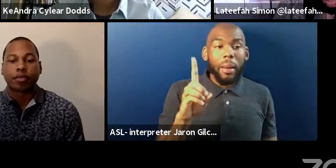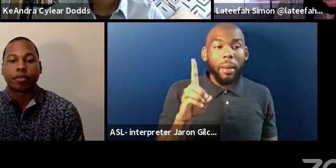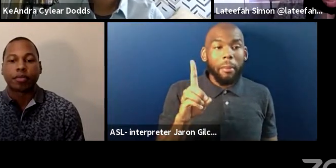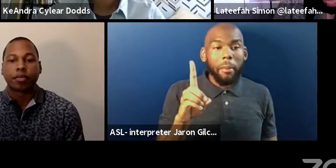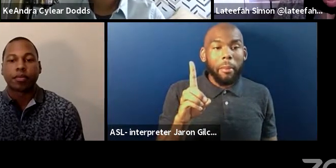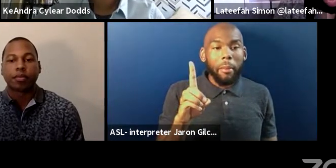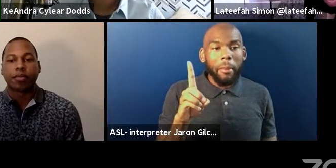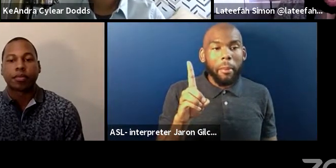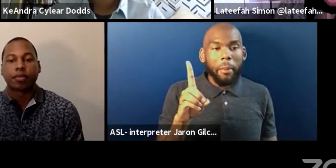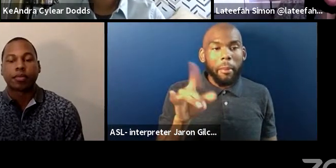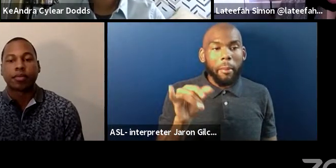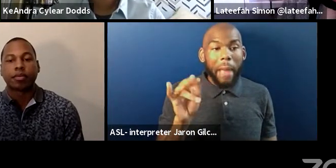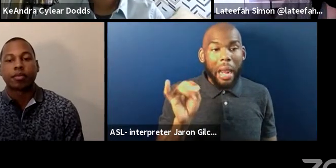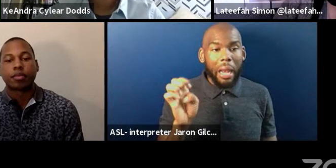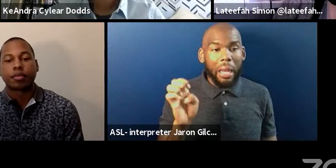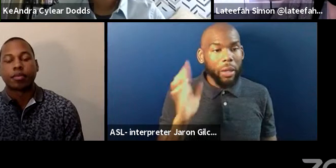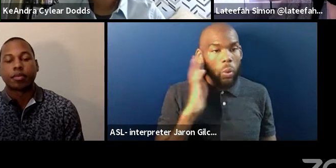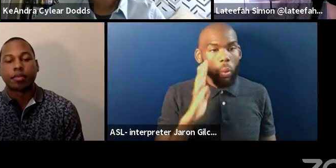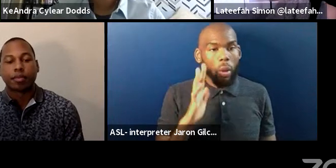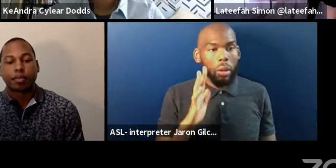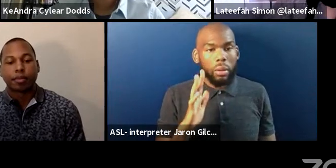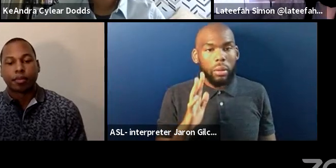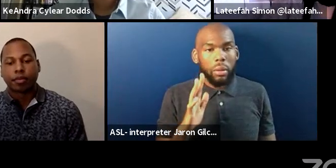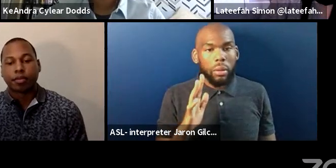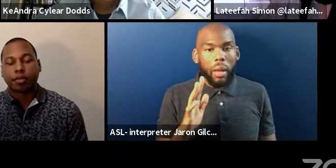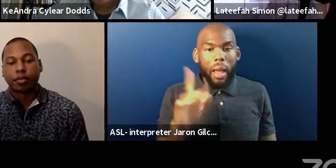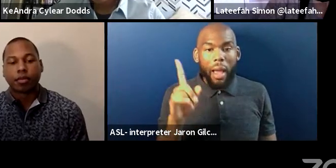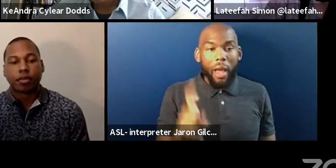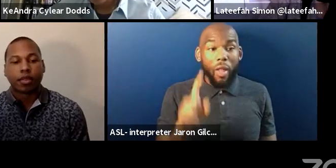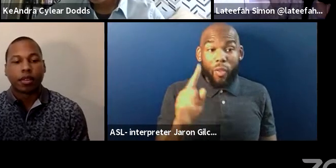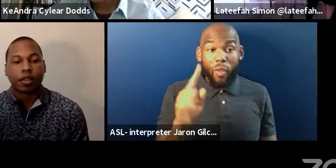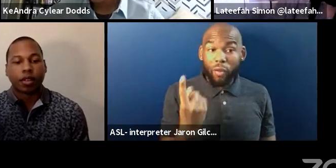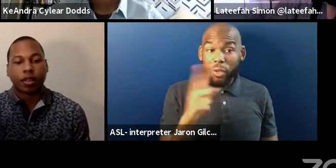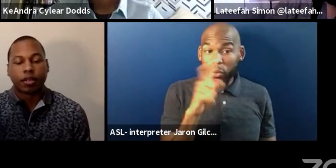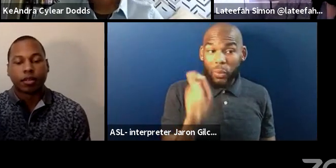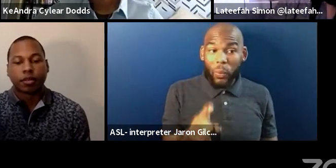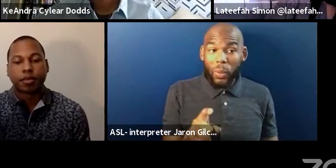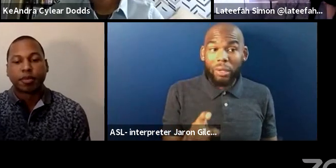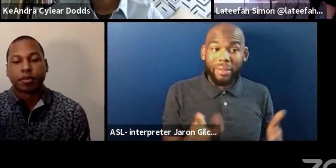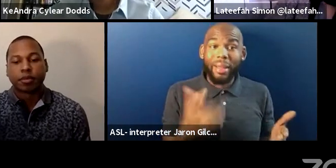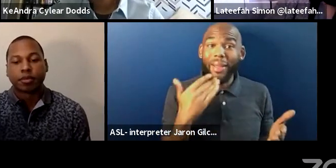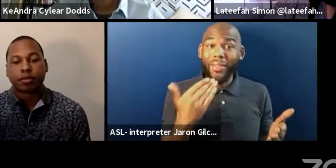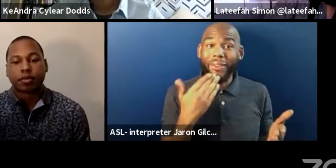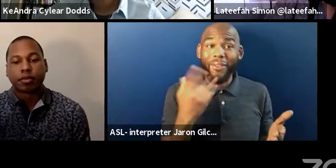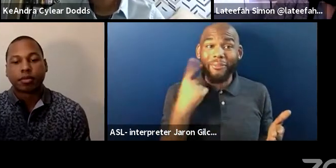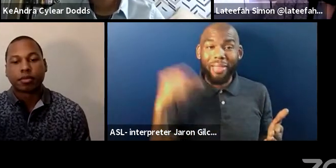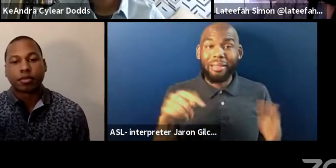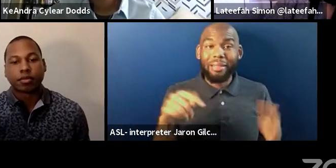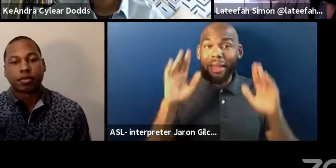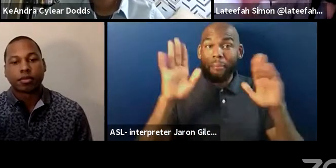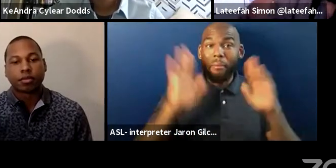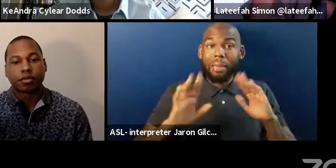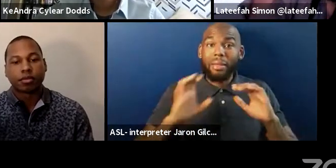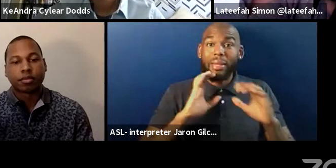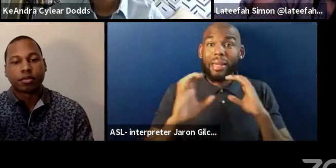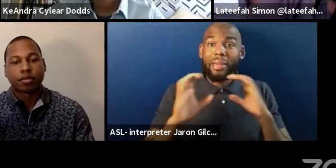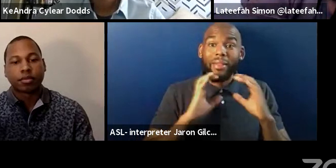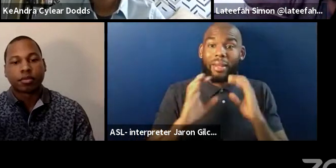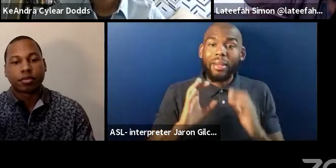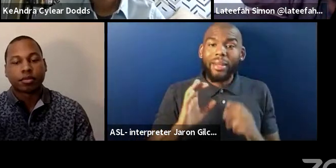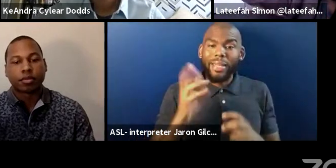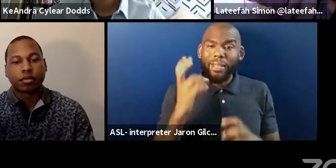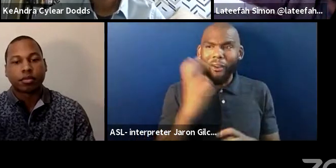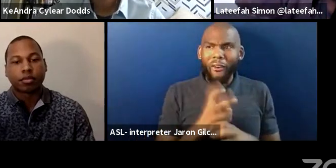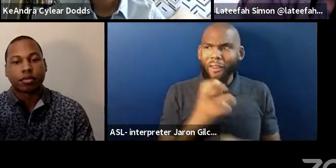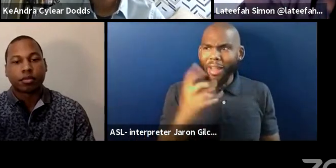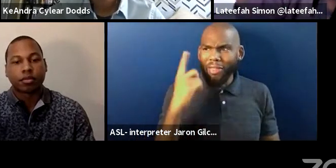will queue up our first questioner. Great. Thanks, Jacob. And thank you all for this amazing conversation. I think it's been hard to think of questions because we